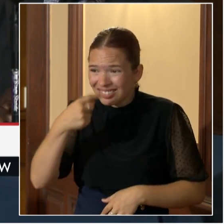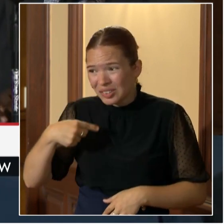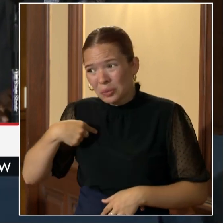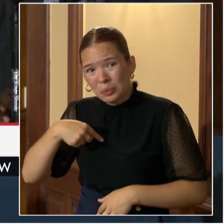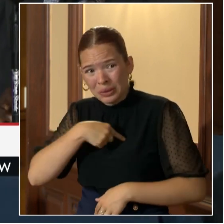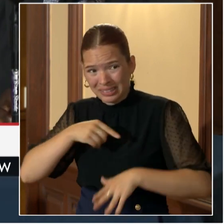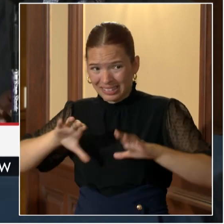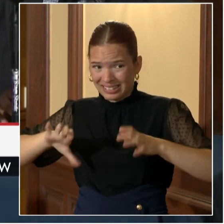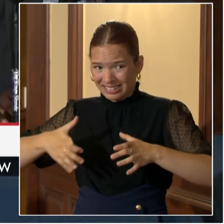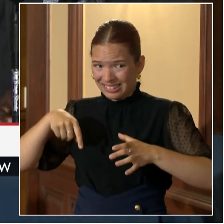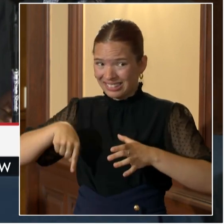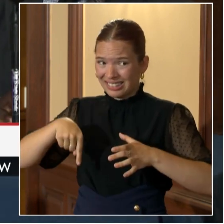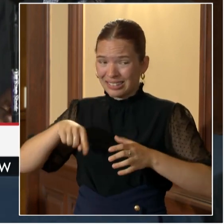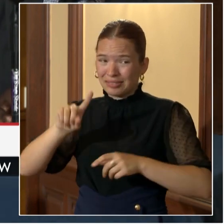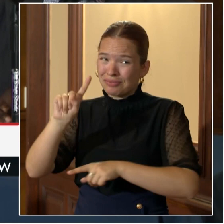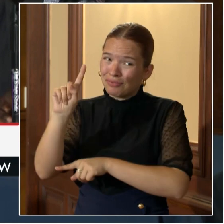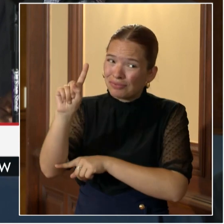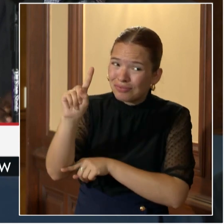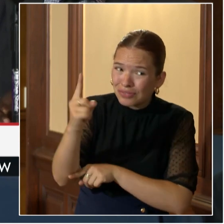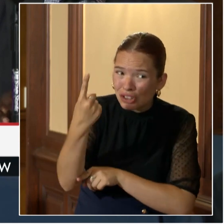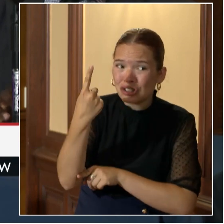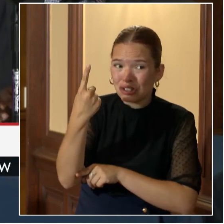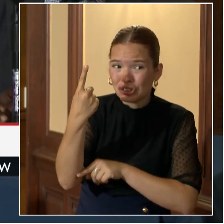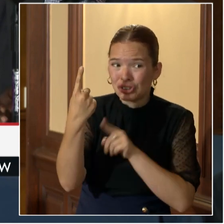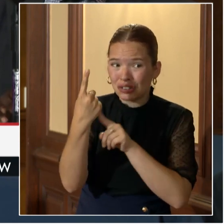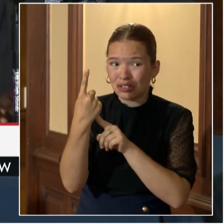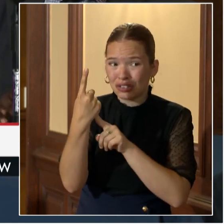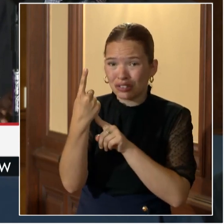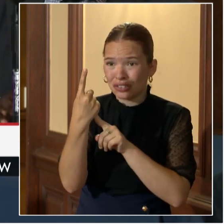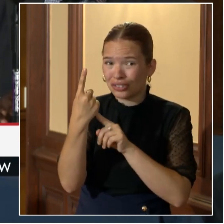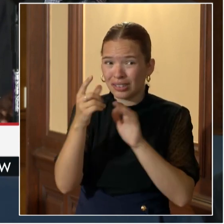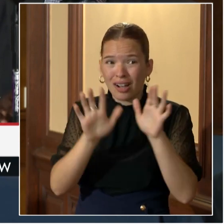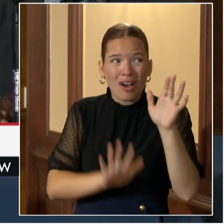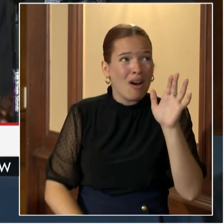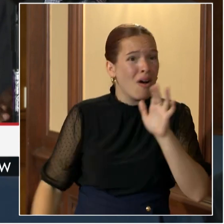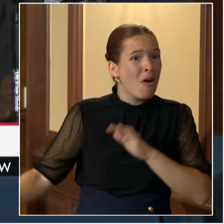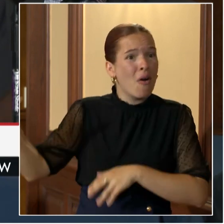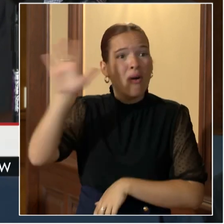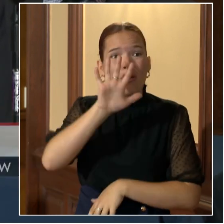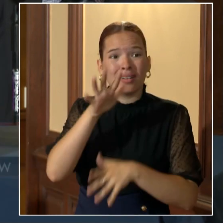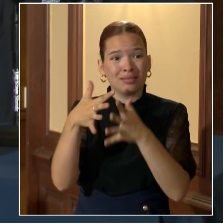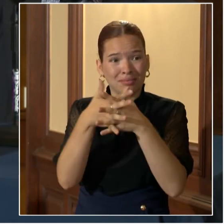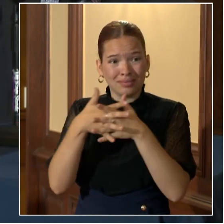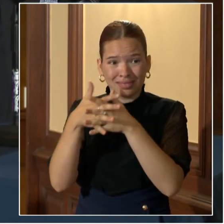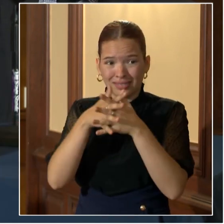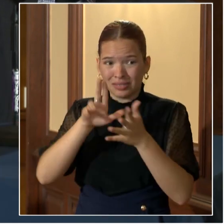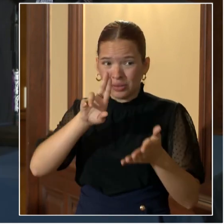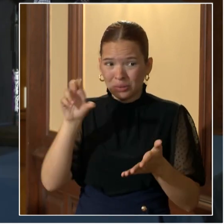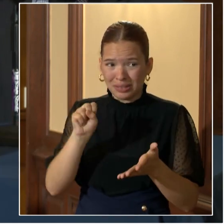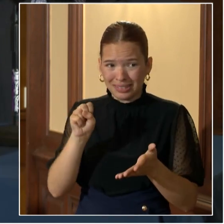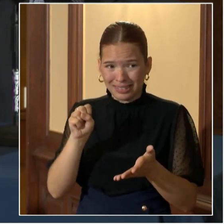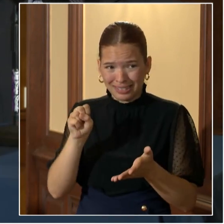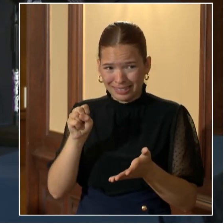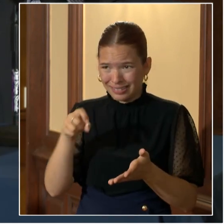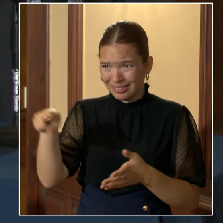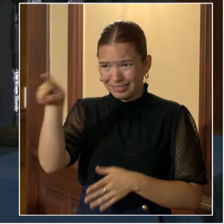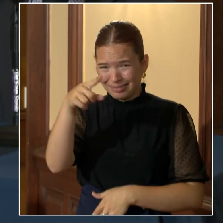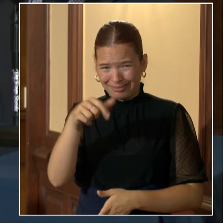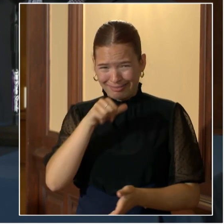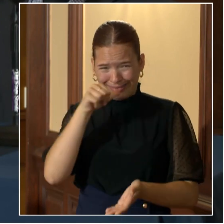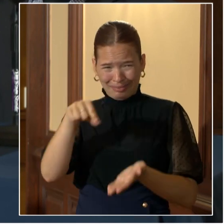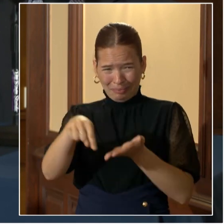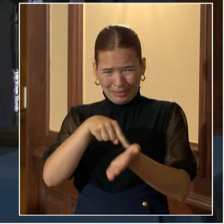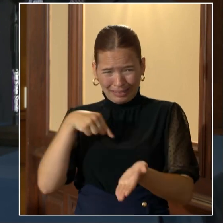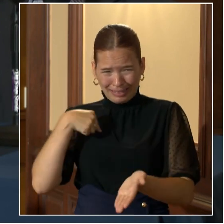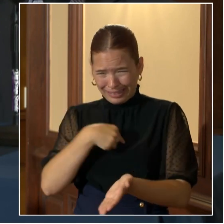Tennessee plan. These people stand up here and say they're using the Tennessee plan, and they're not. The Tennessee plan includes 2